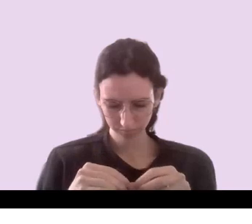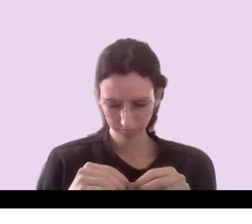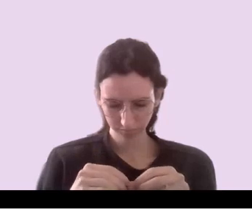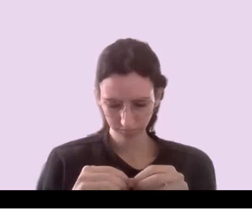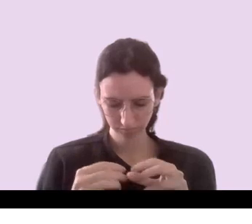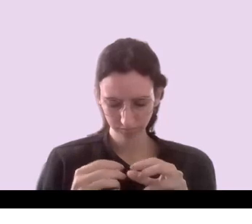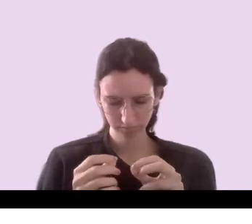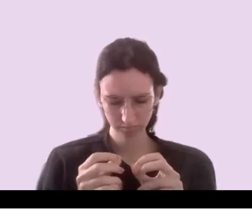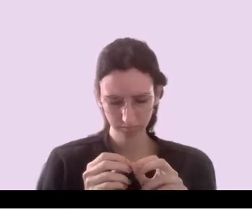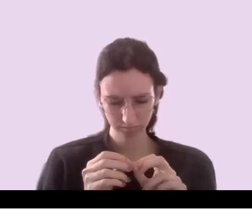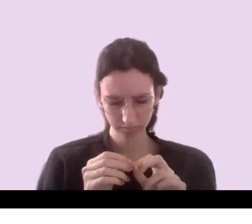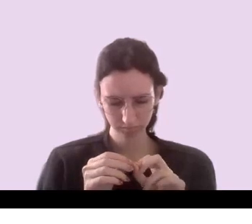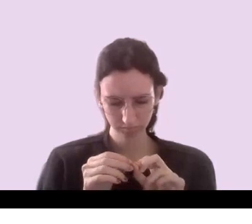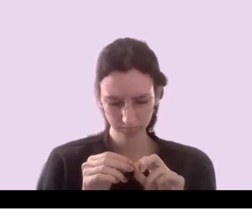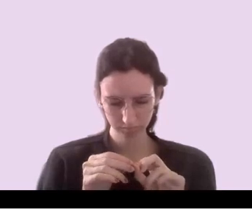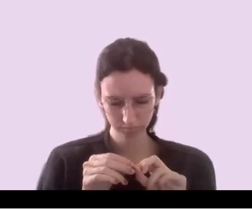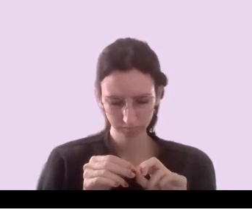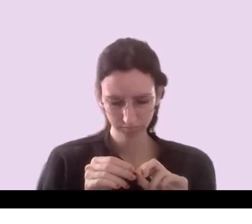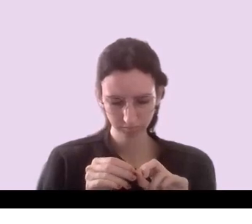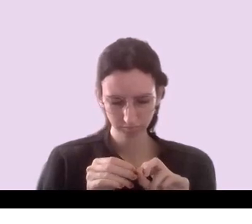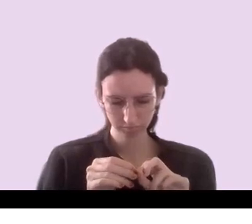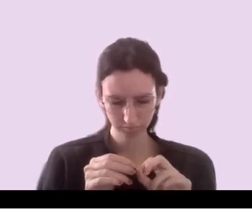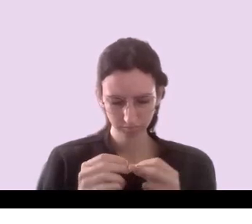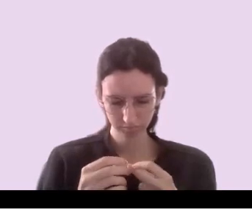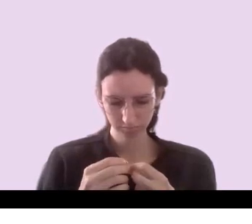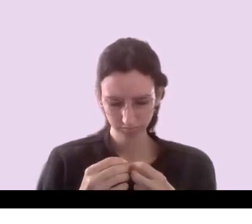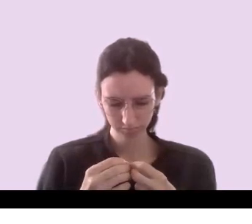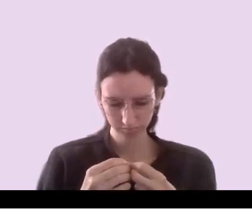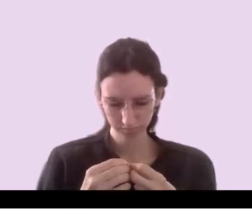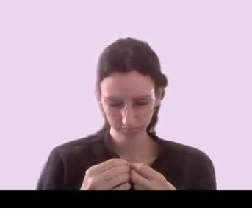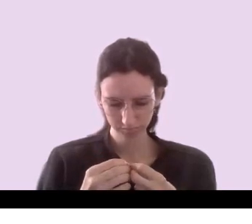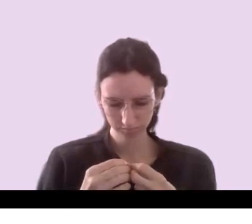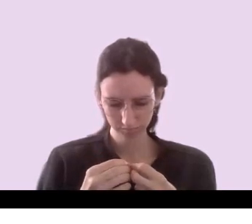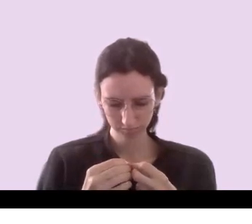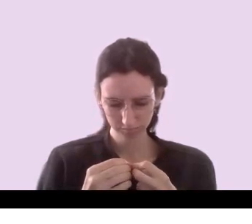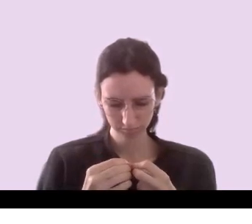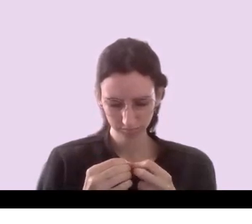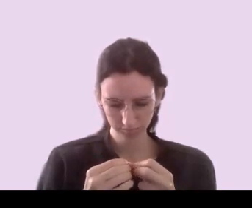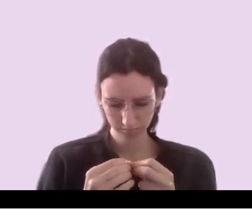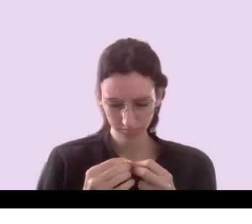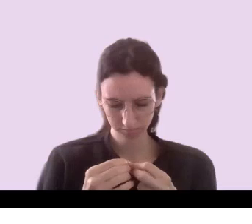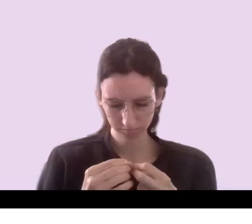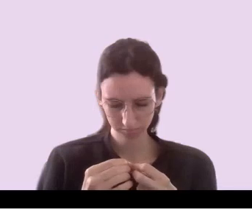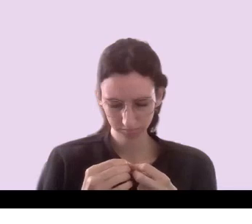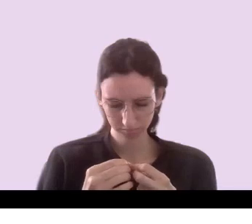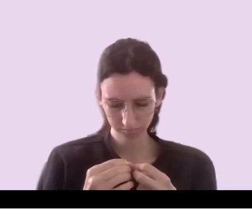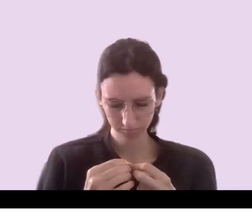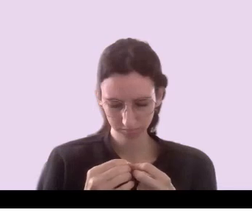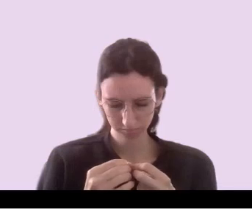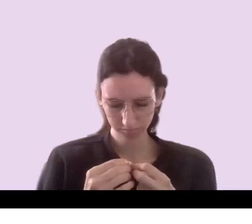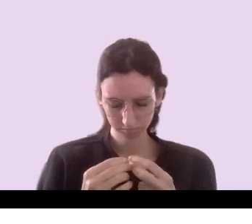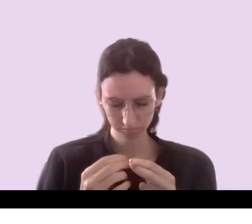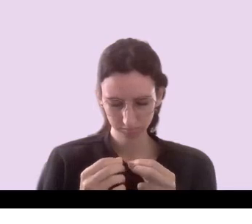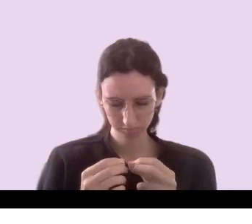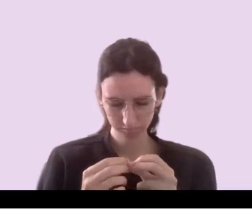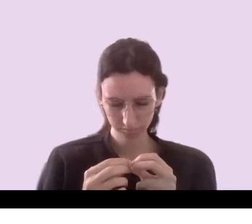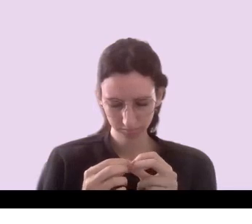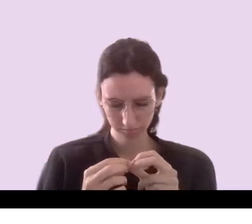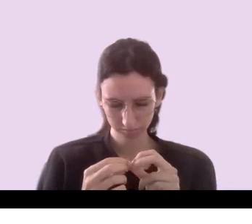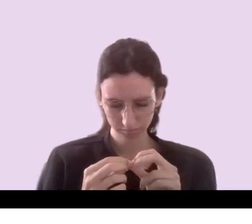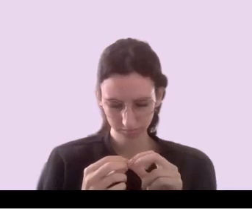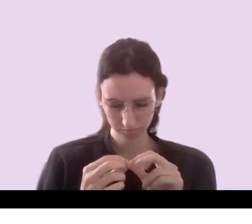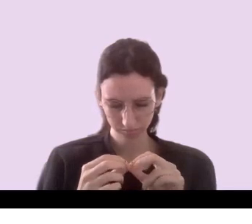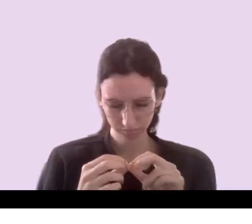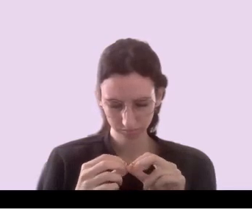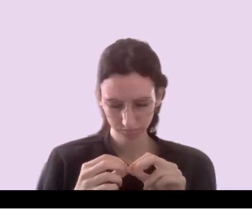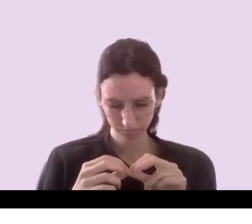And also another thing which I haven't said is that I like to do experiment, but sometimes I like to do theory.